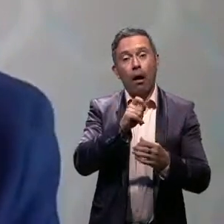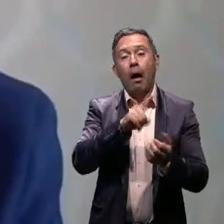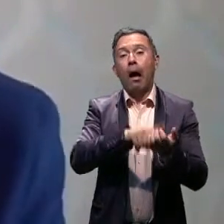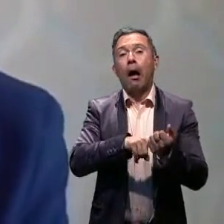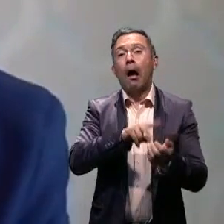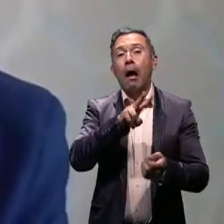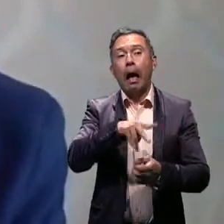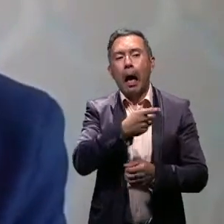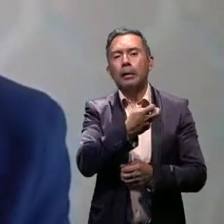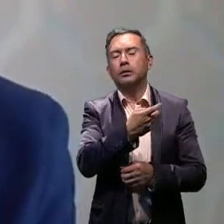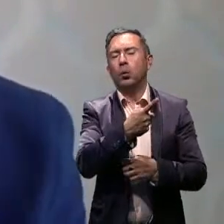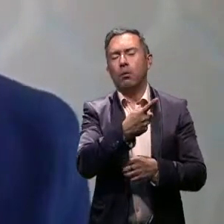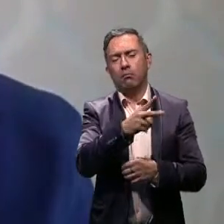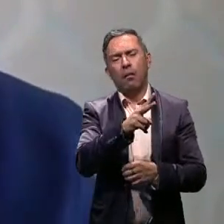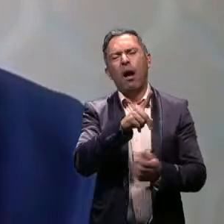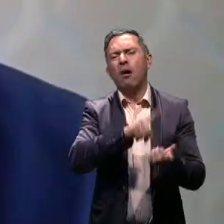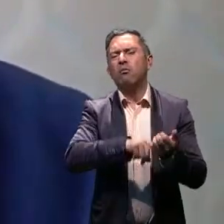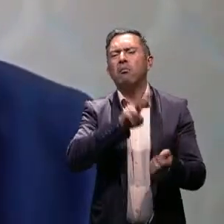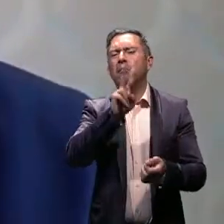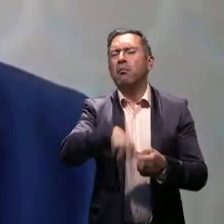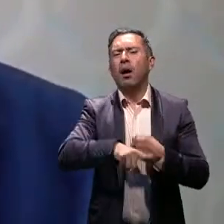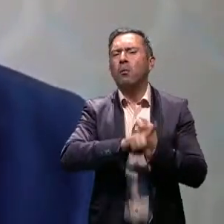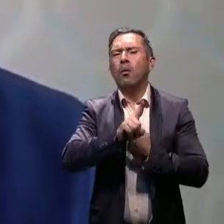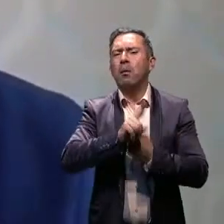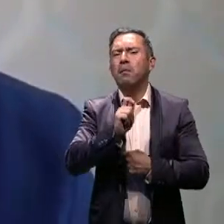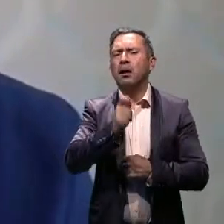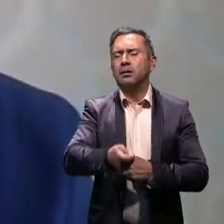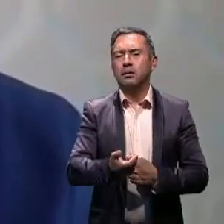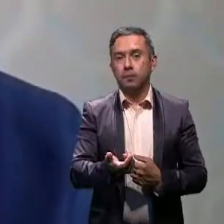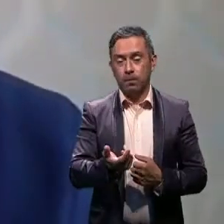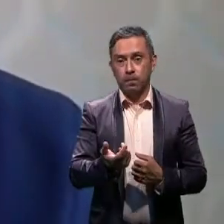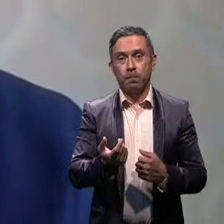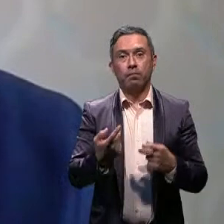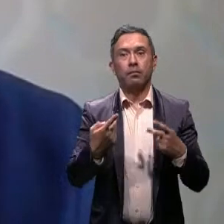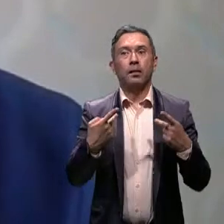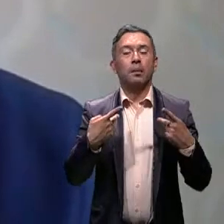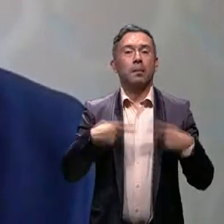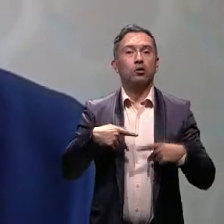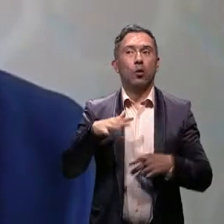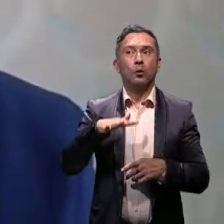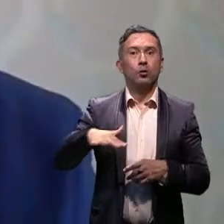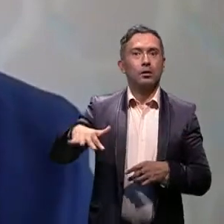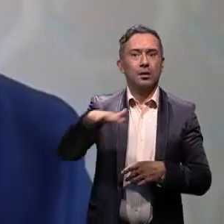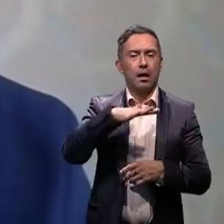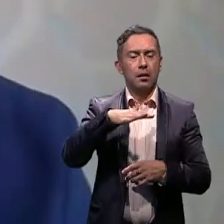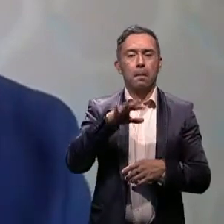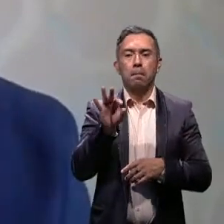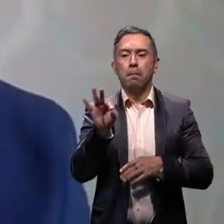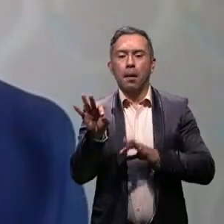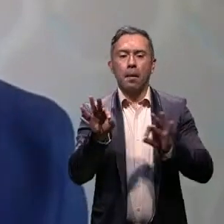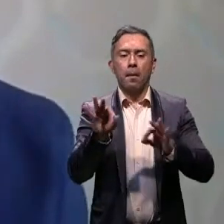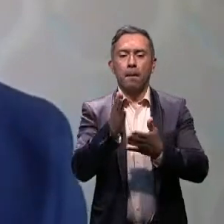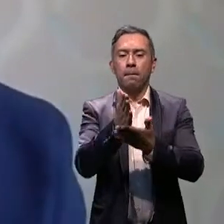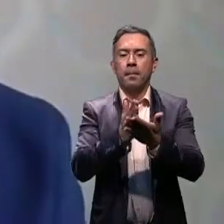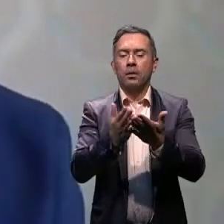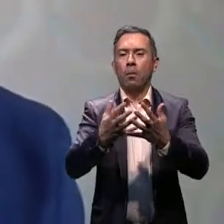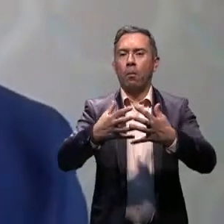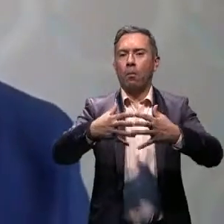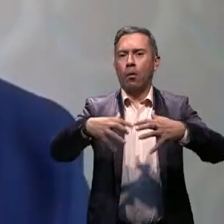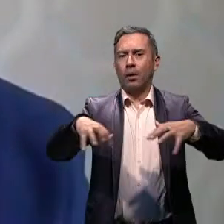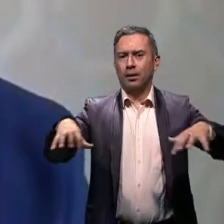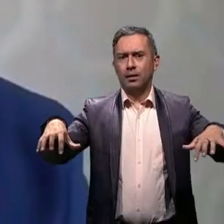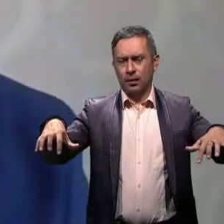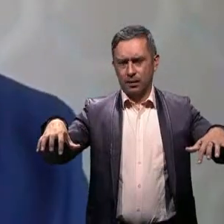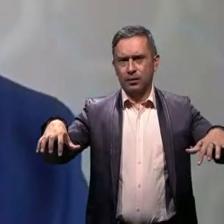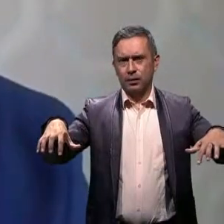really in the real issue. And which is the real issue? The polarized societies.